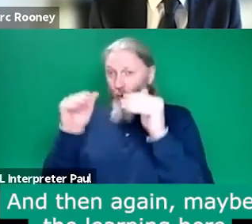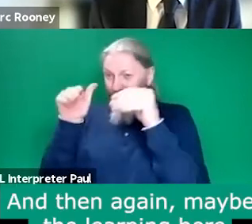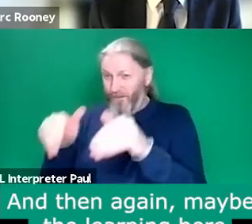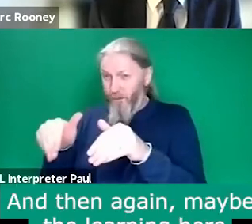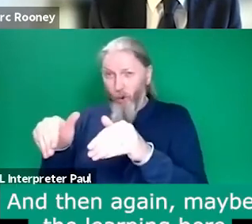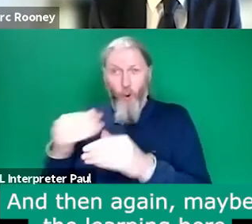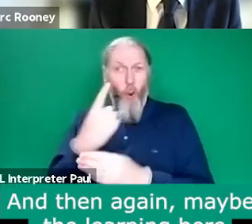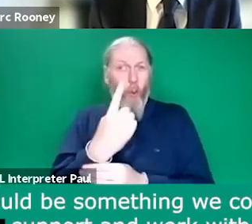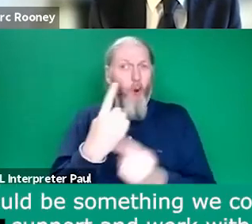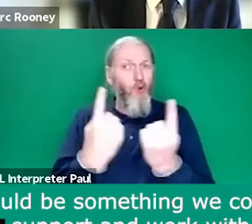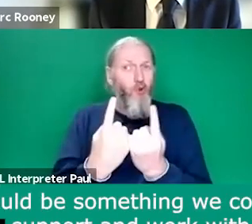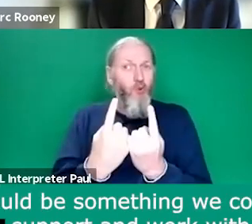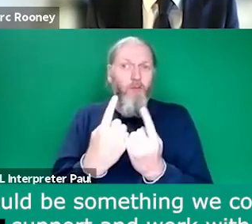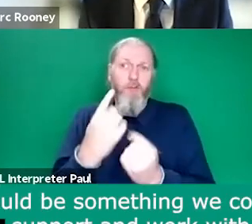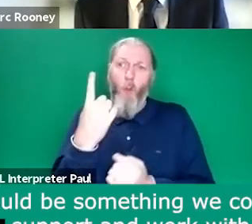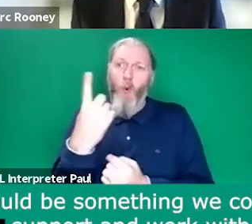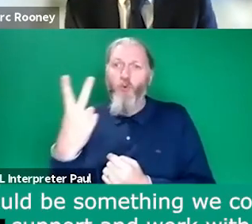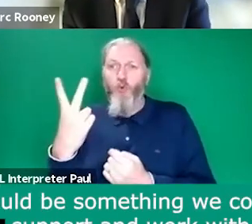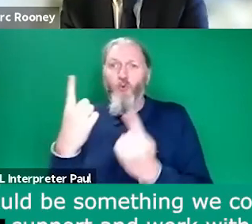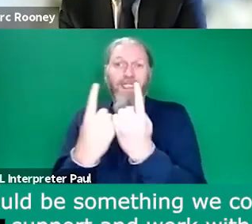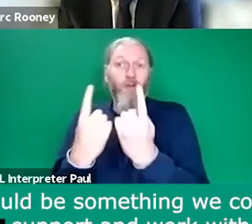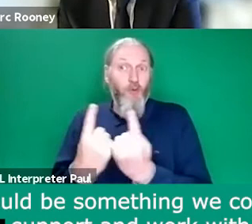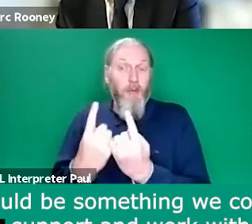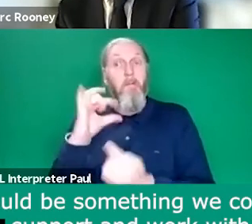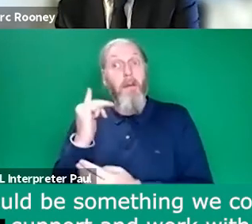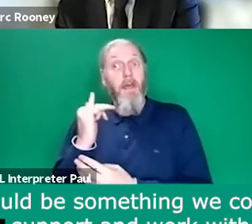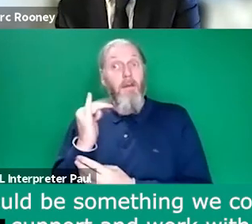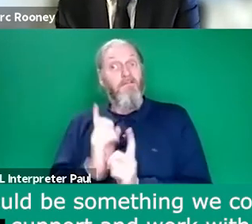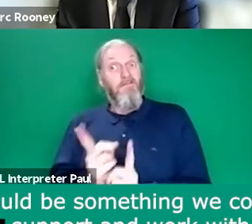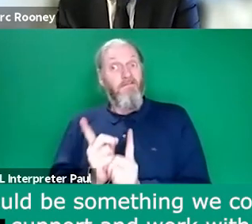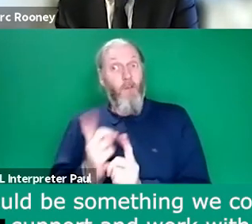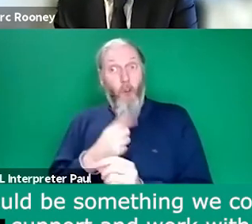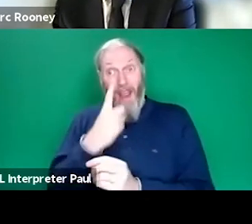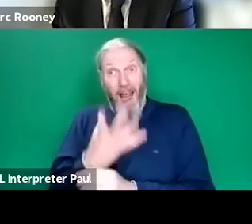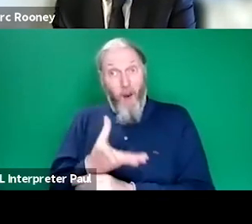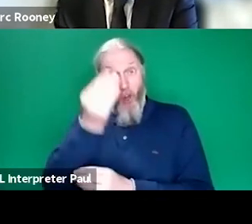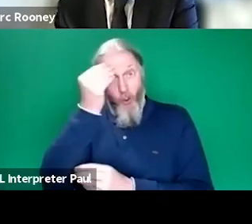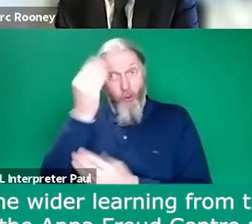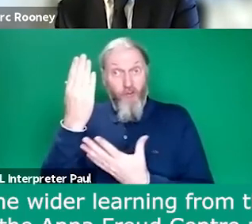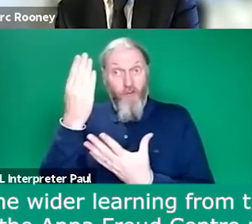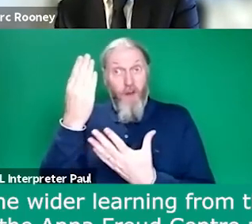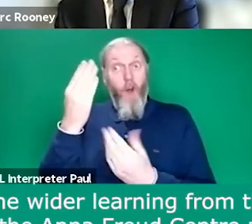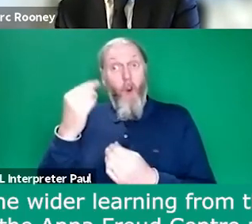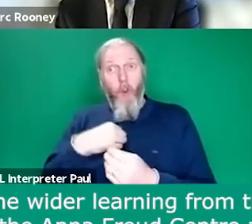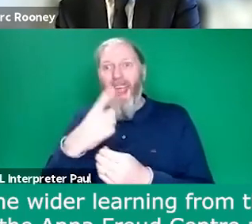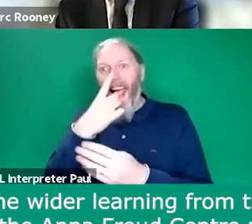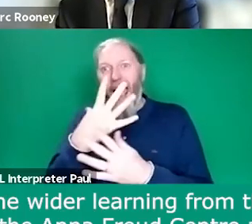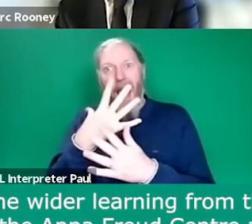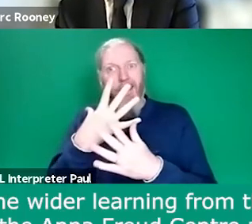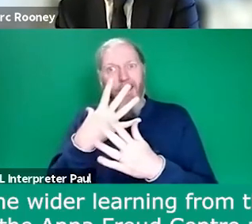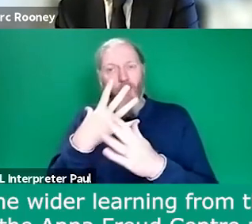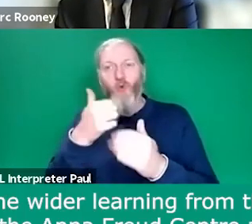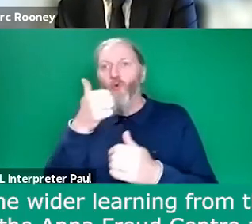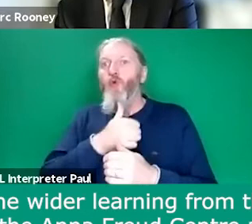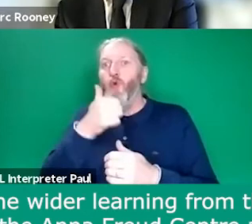maybe the learning here could be something we could support and work with the wide learning from the